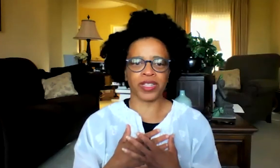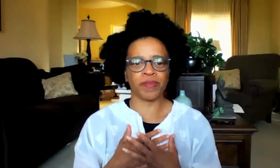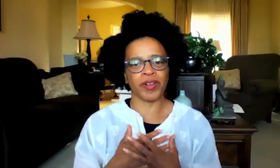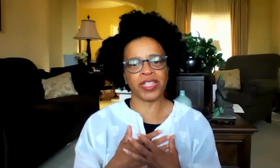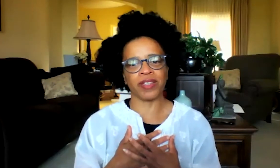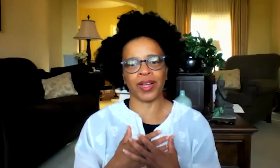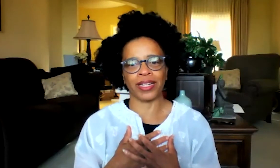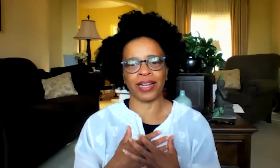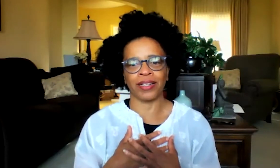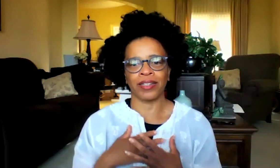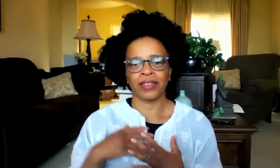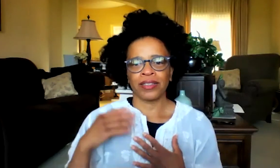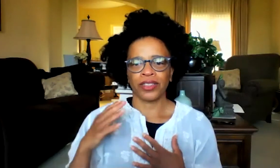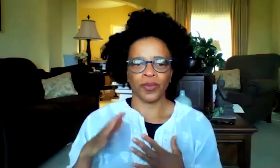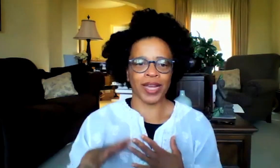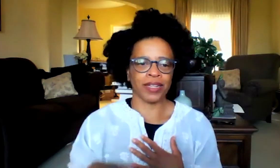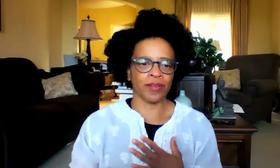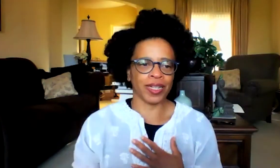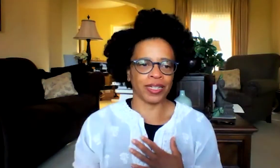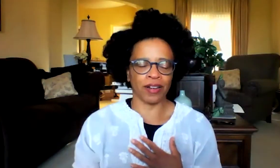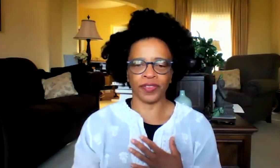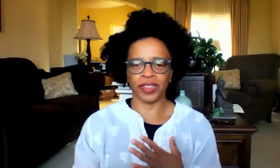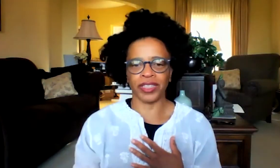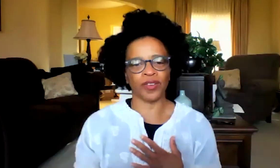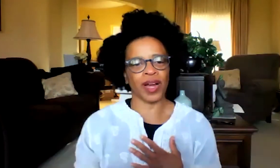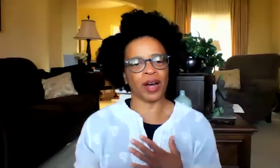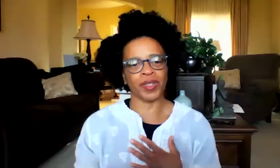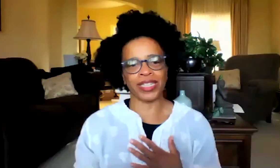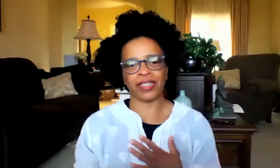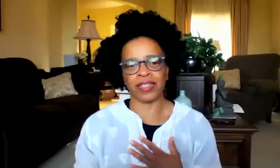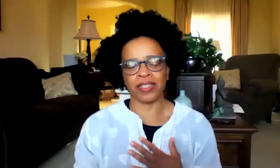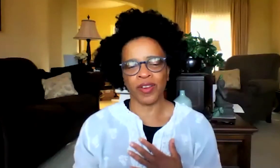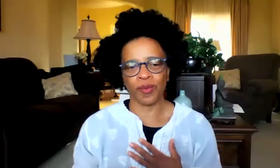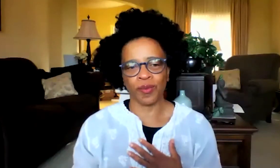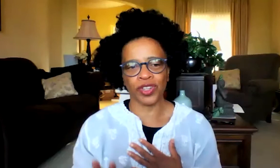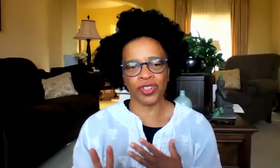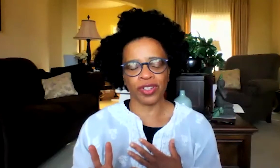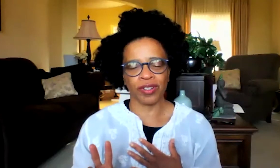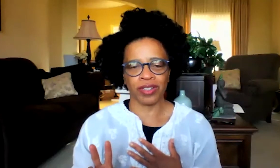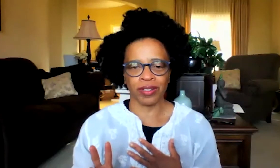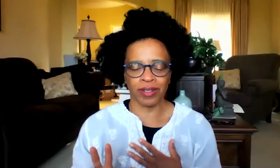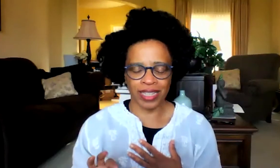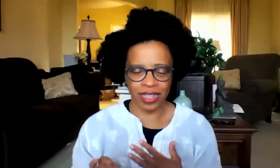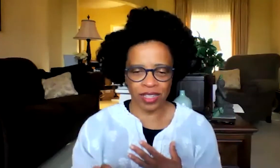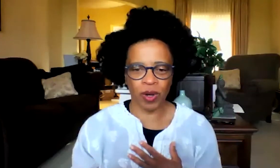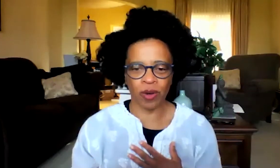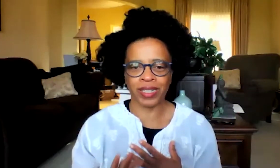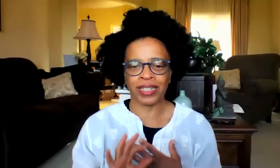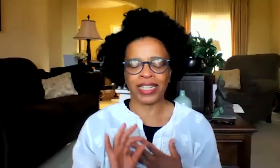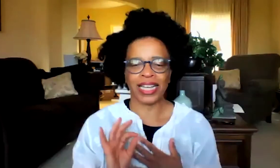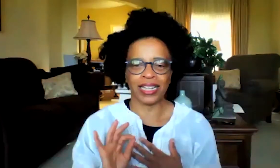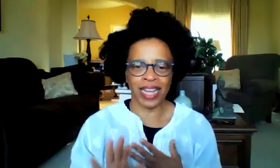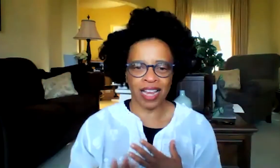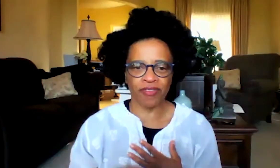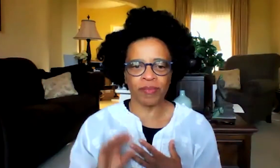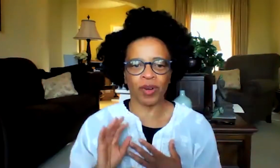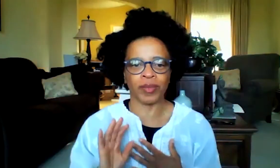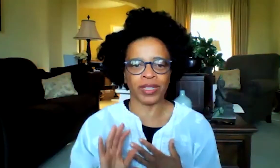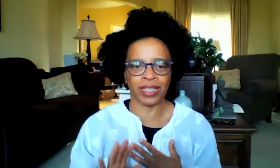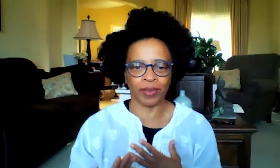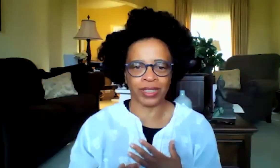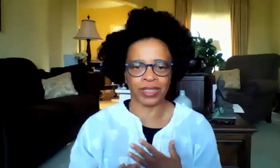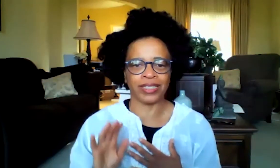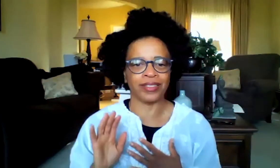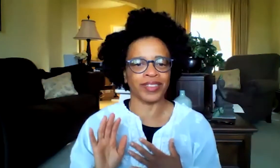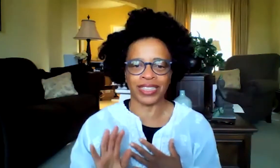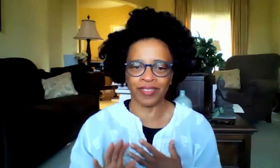what we're experiencing right now. So right here, right now, feeling the ground beneath us, which in this moment and in every